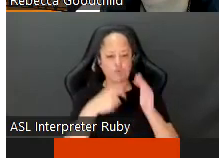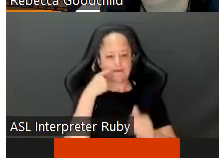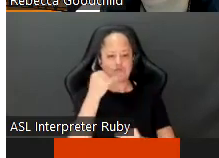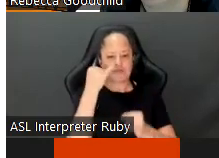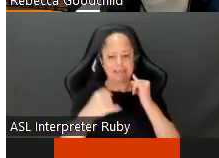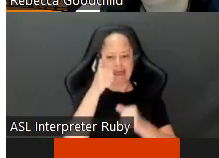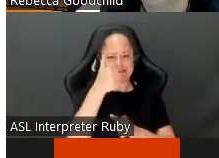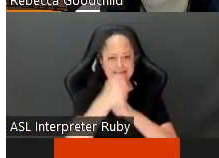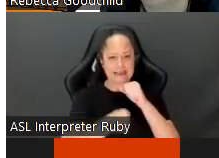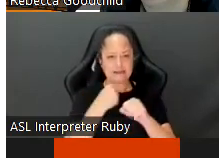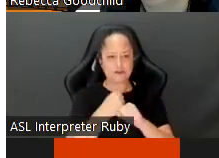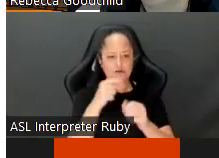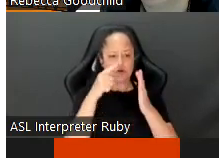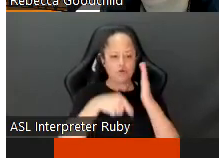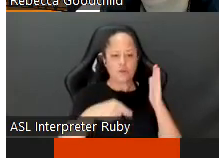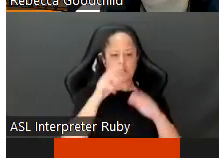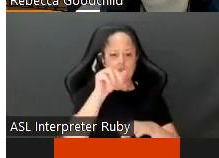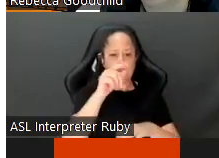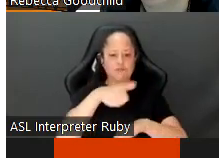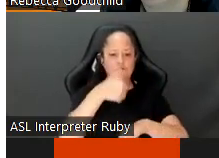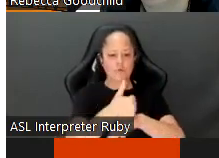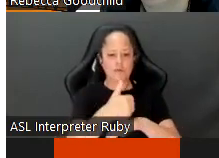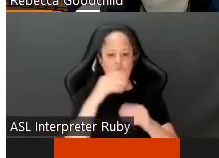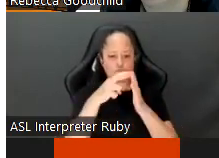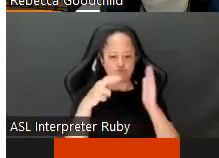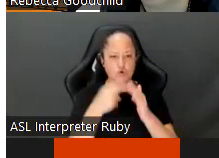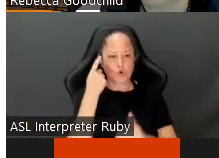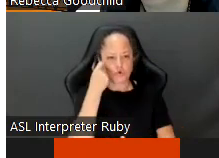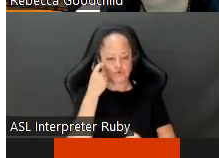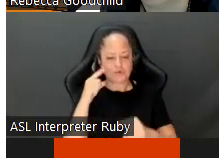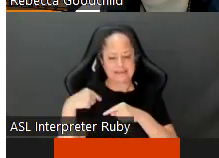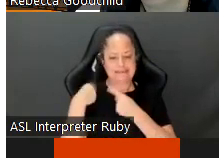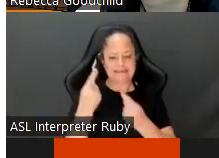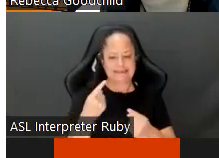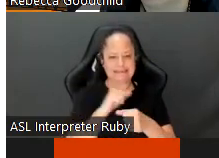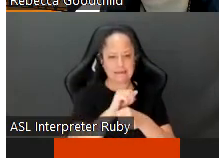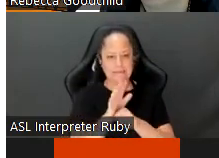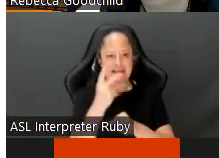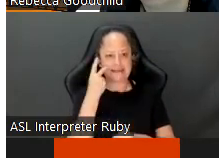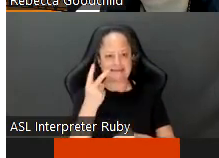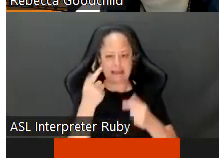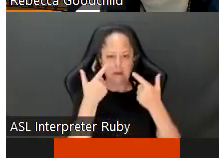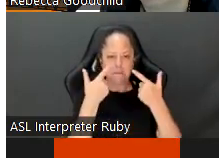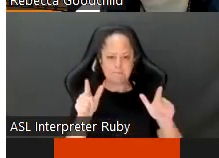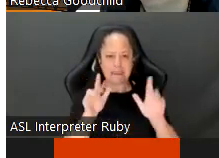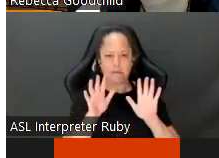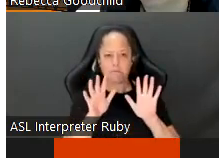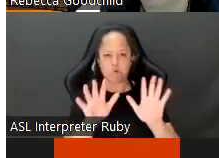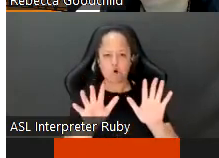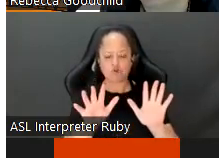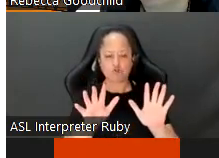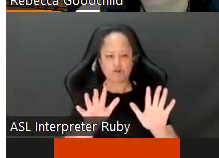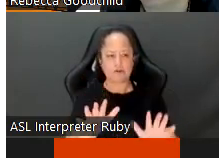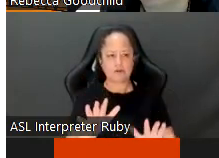decade, that these rules have been in place, but we've just recently, since the pandemic, seen a very big push,